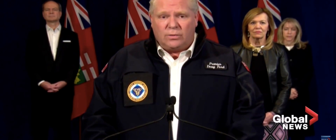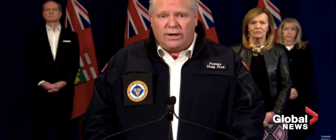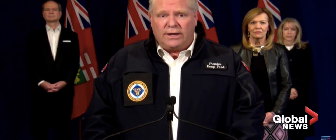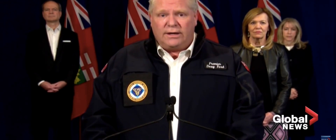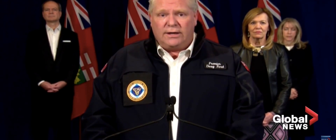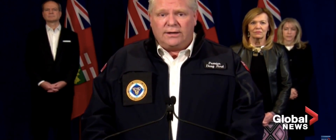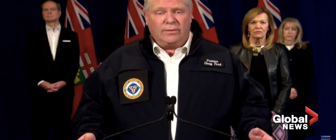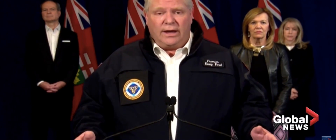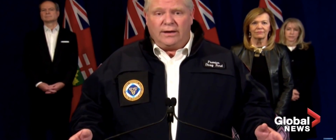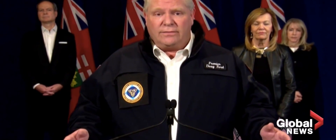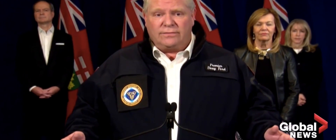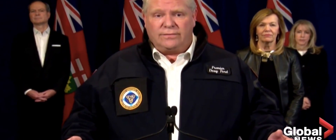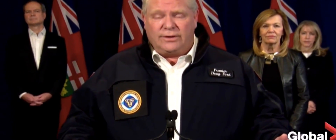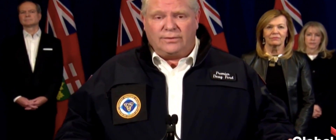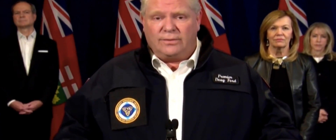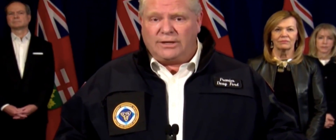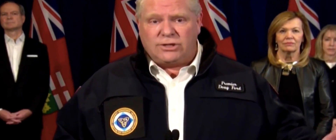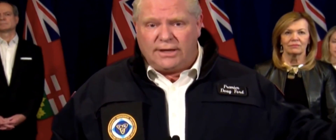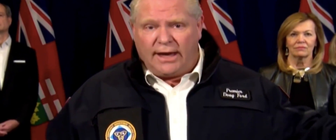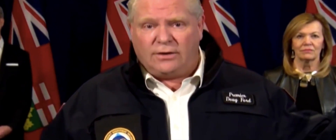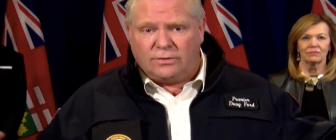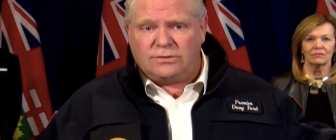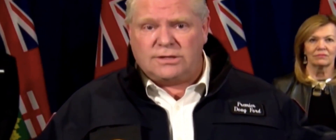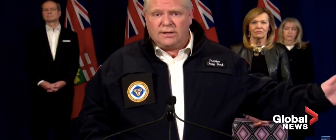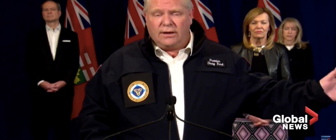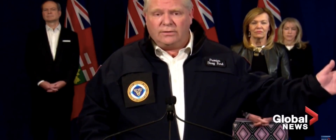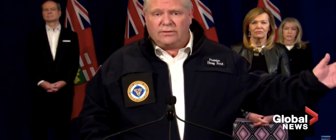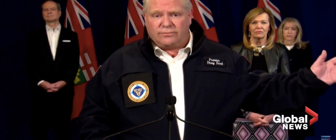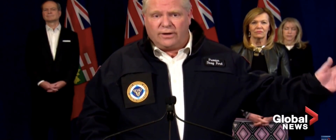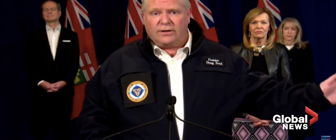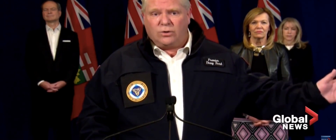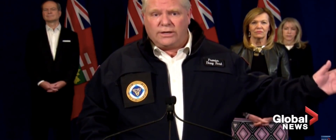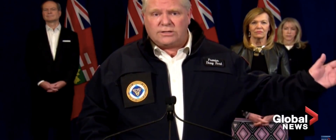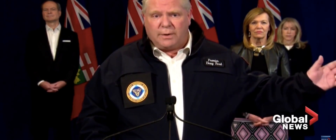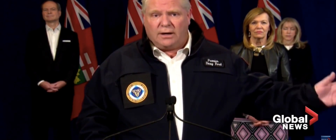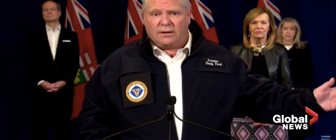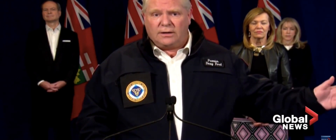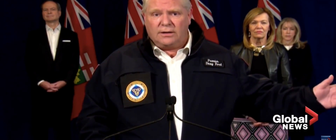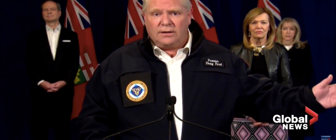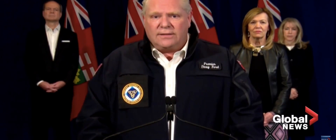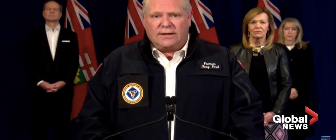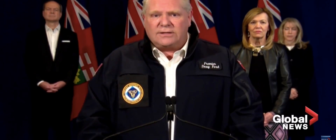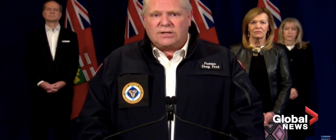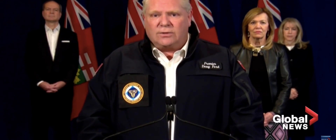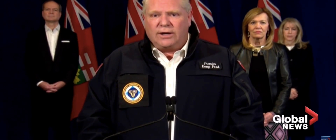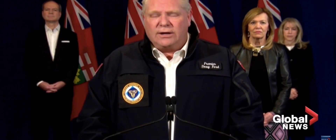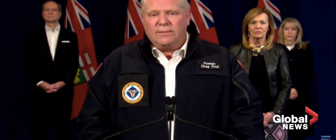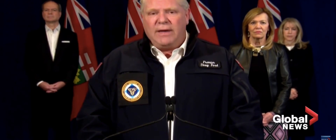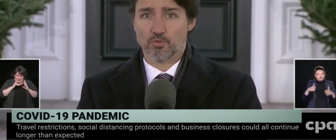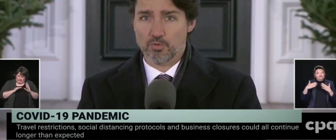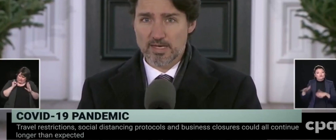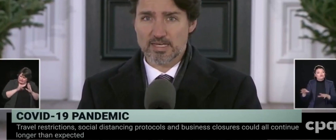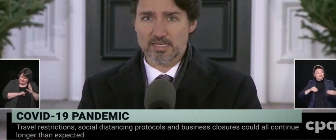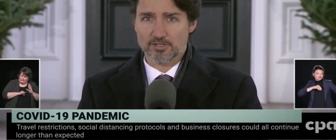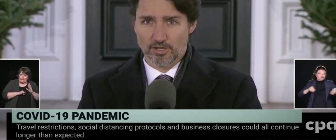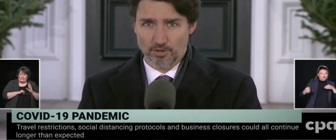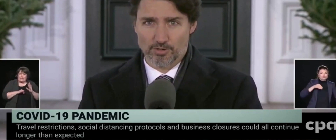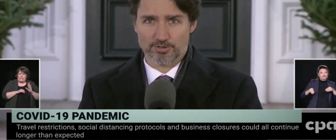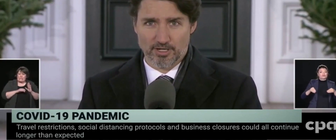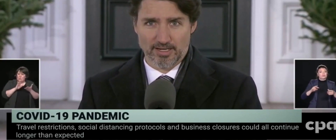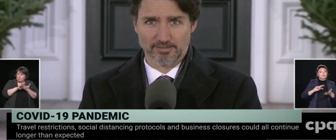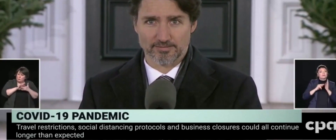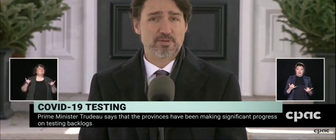such a long way. We have, you know, a bunch of Yahoos out in the front of Queen's Park thinking it's all right. We need